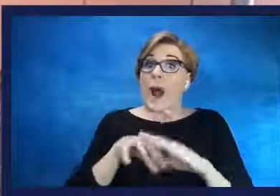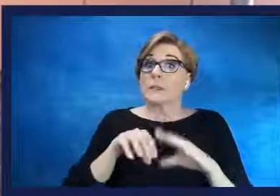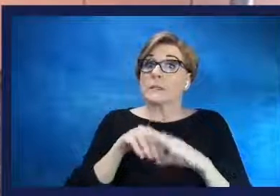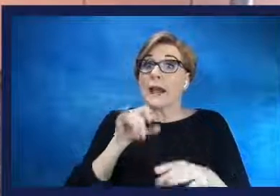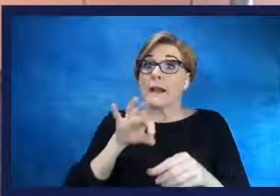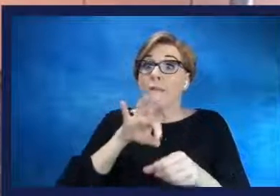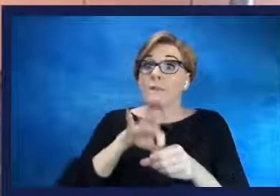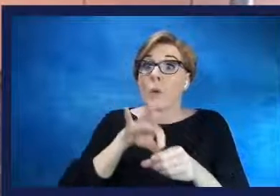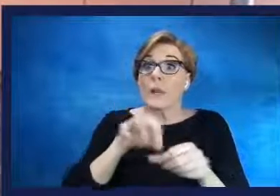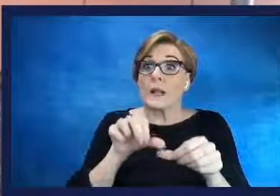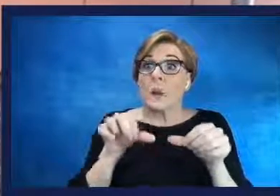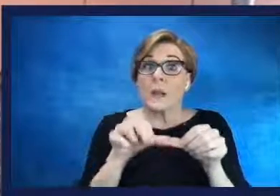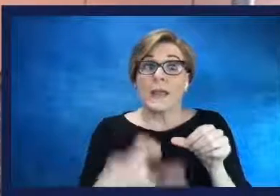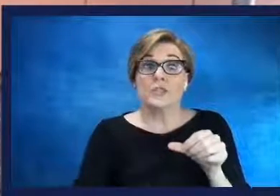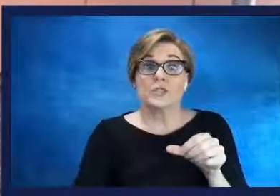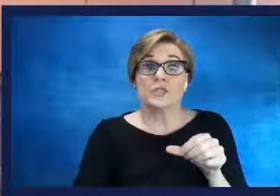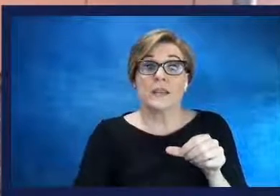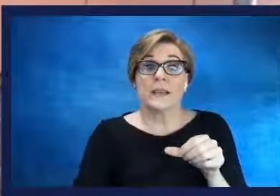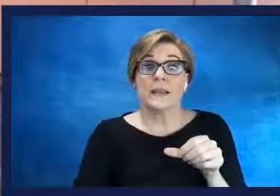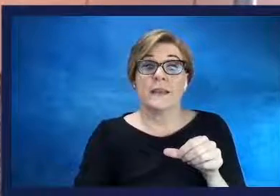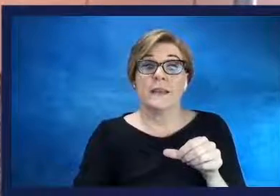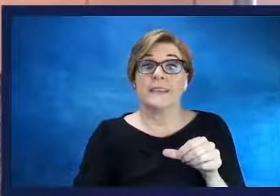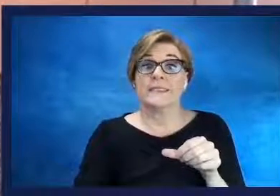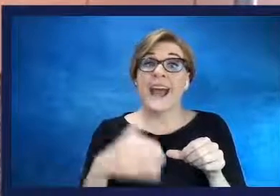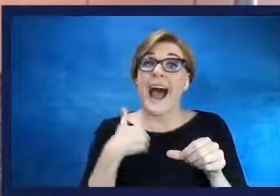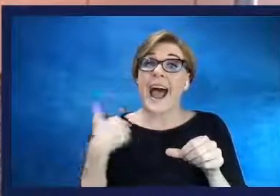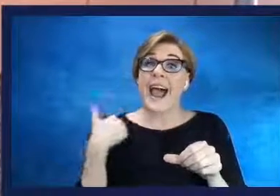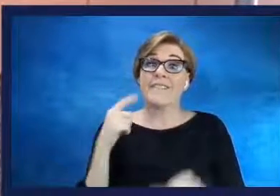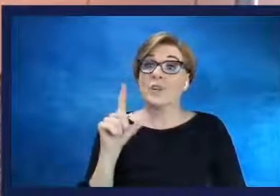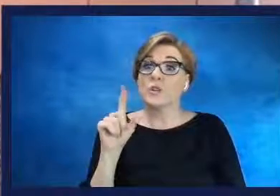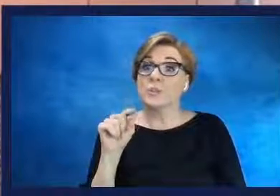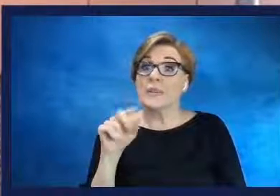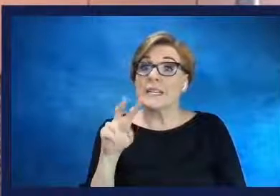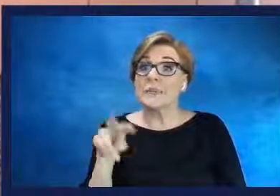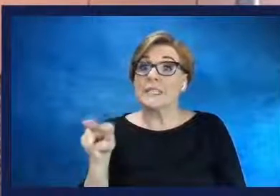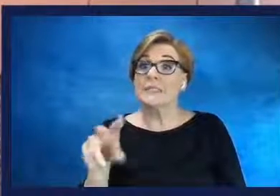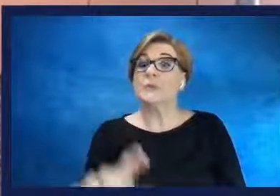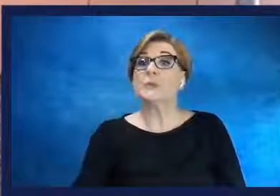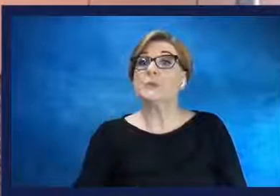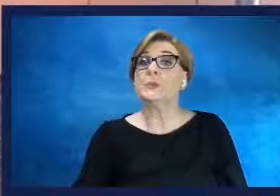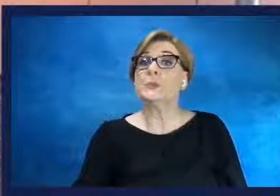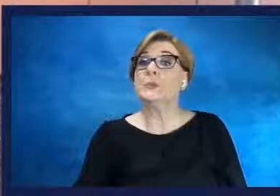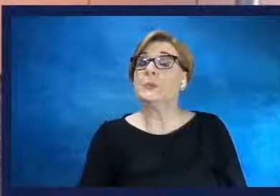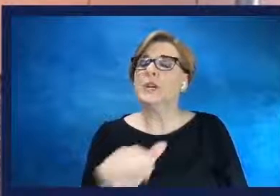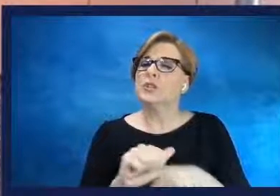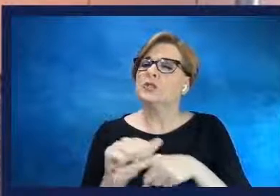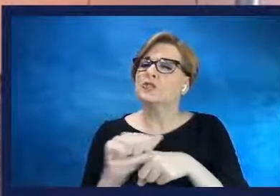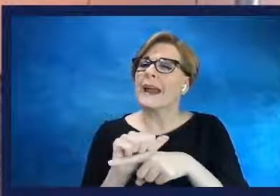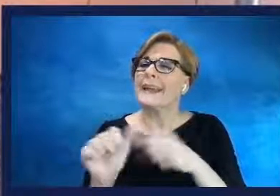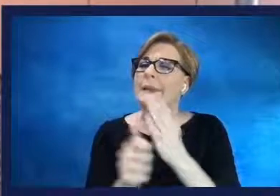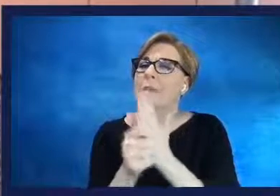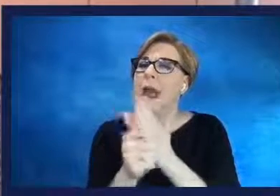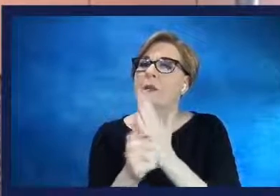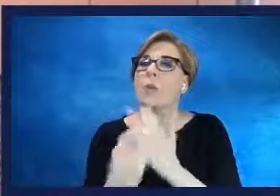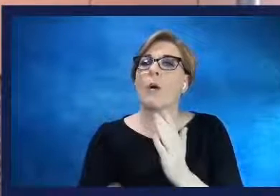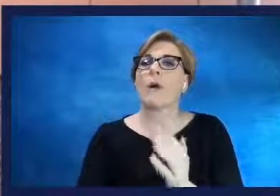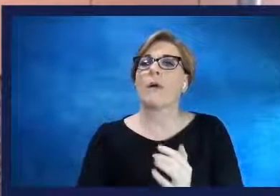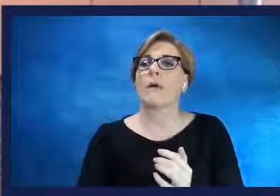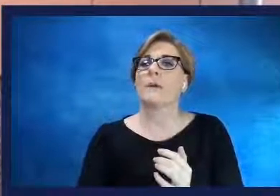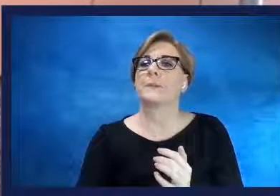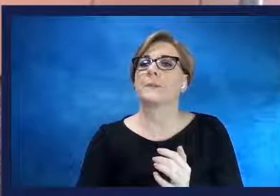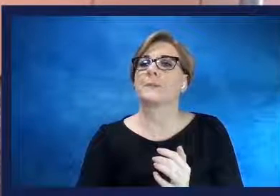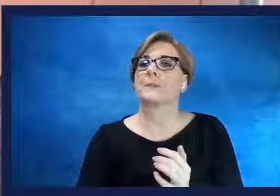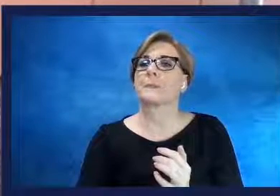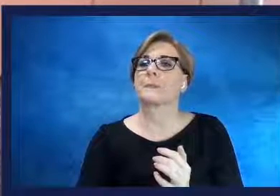my hand our 2022 training manual. And this is a manual that we provide to all of our poll workers that are going to be